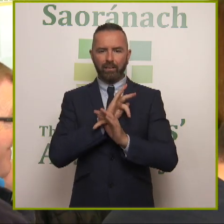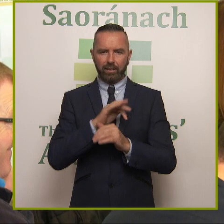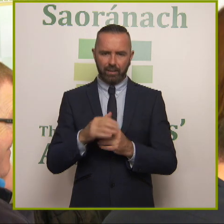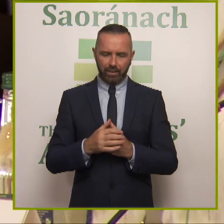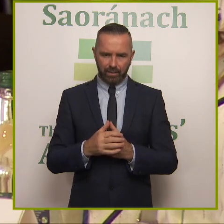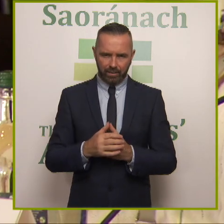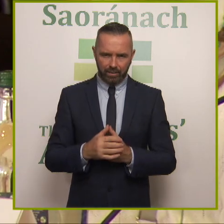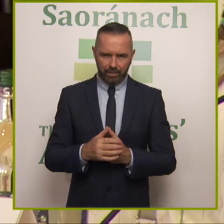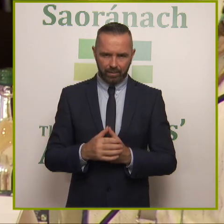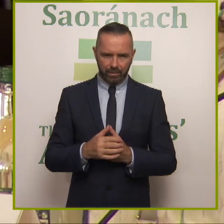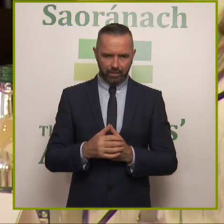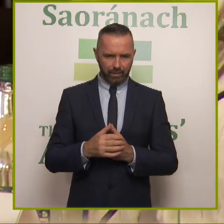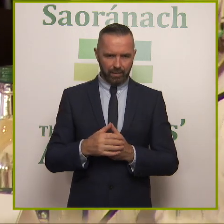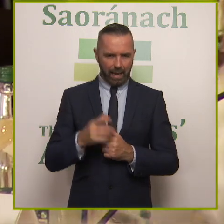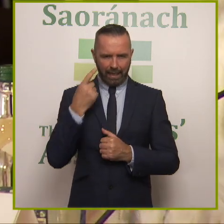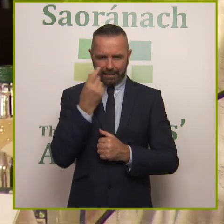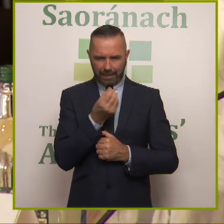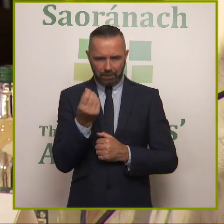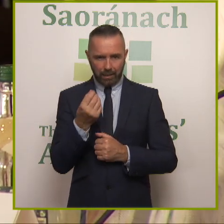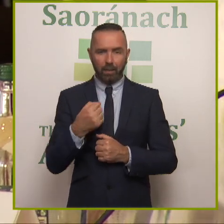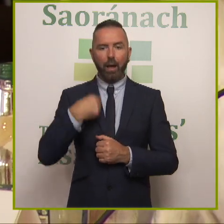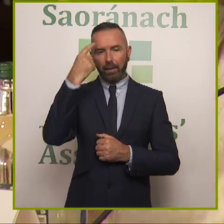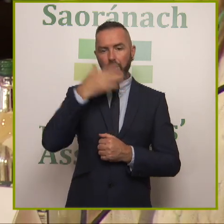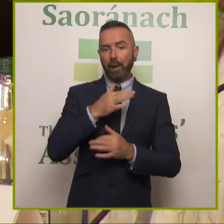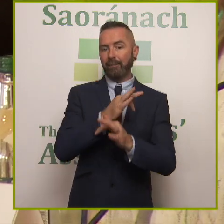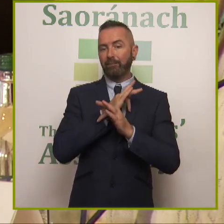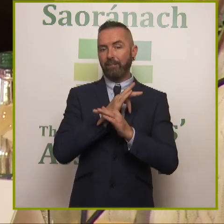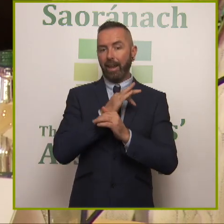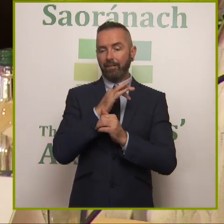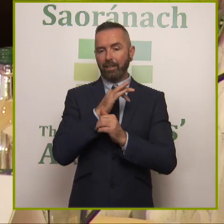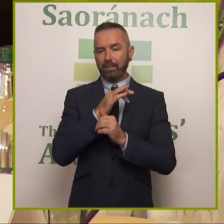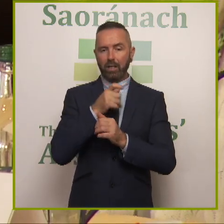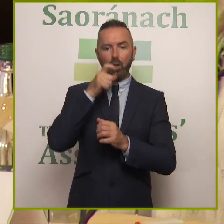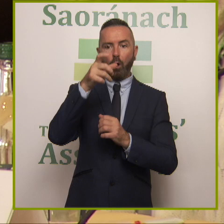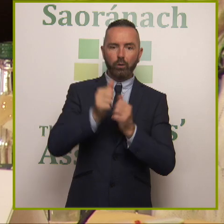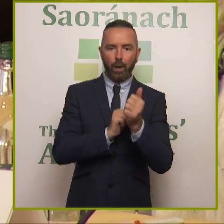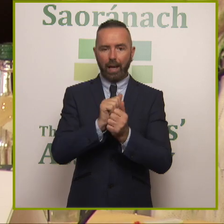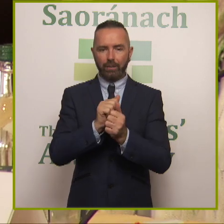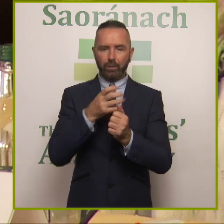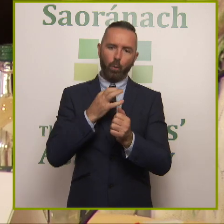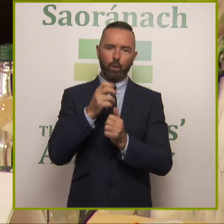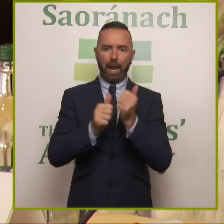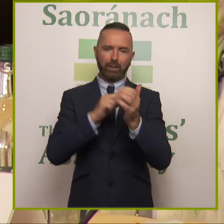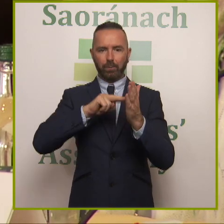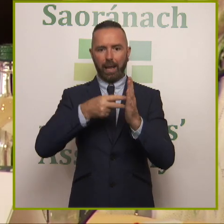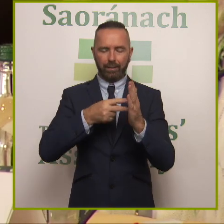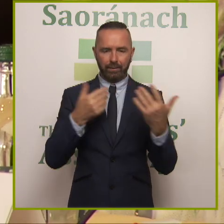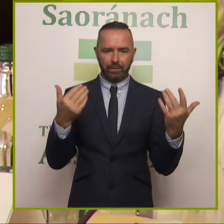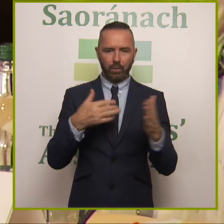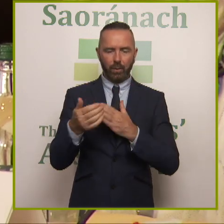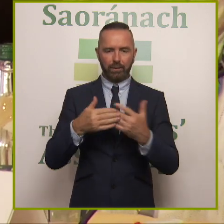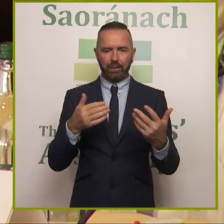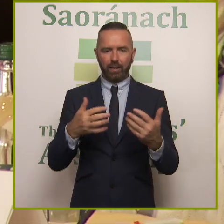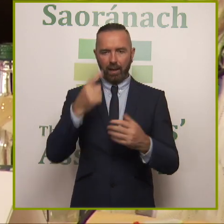you. I think my favourite call to action would be probably, I